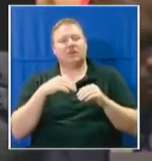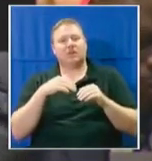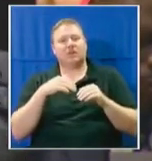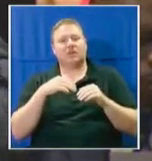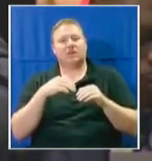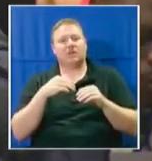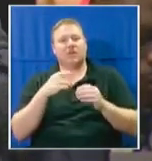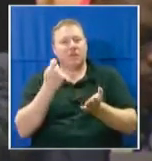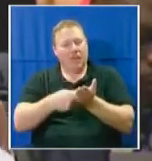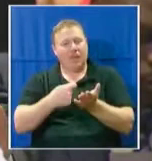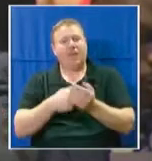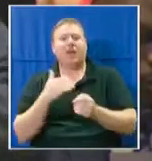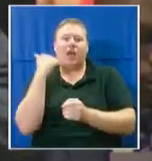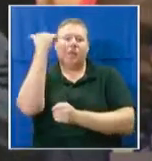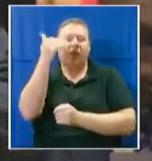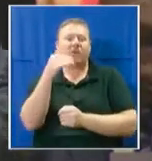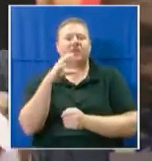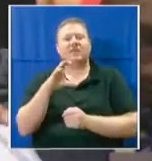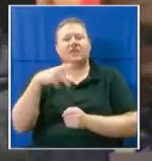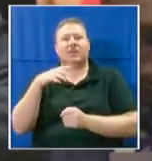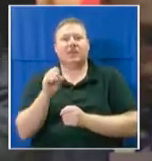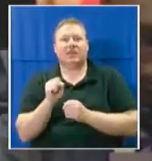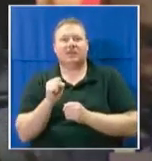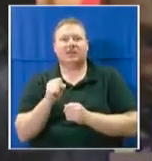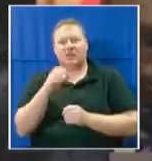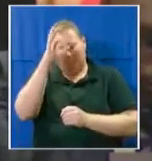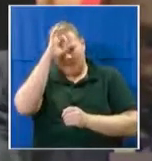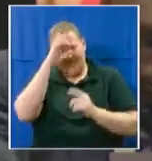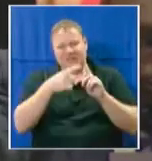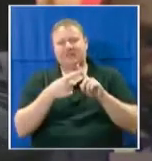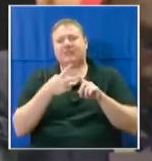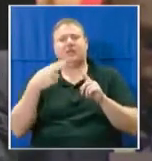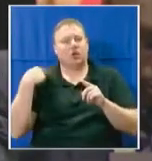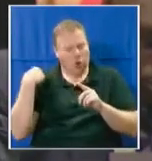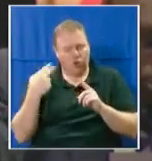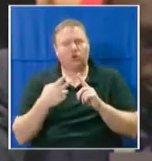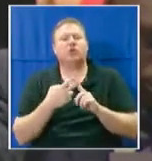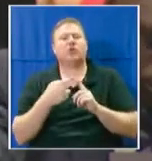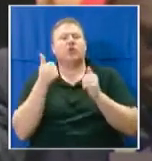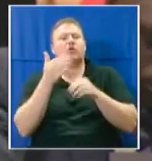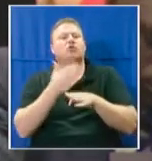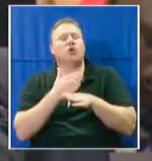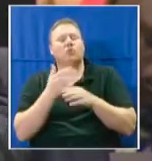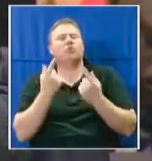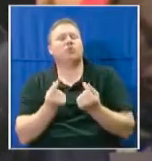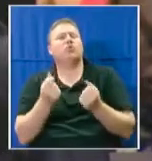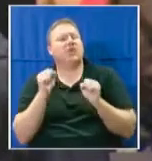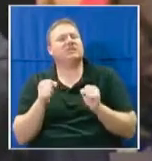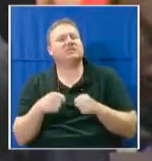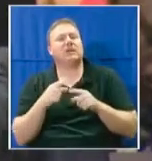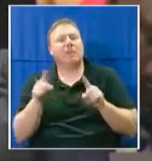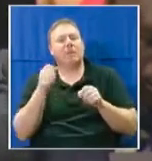ACDP appreciate a lot of people, police, nurses are doing incredible good jobs, how will we ensure